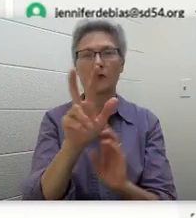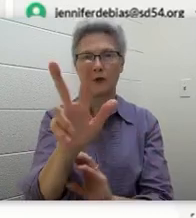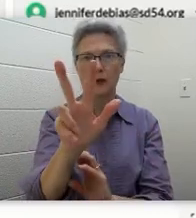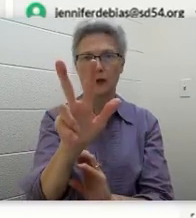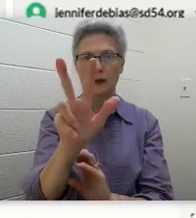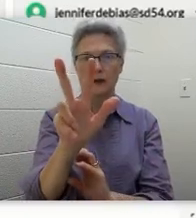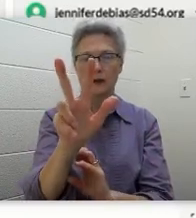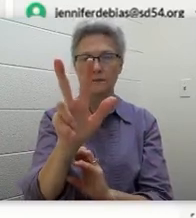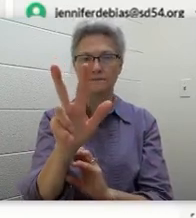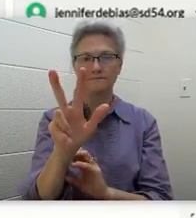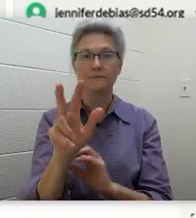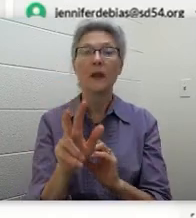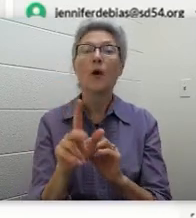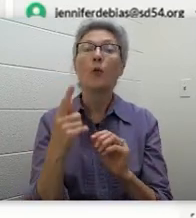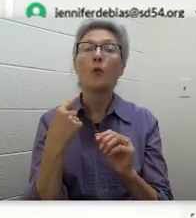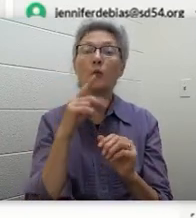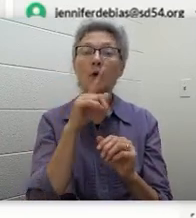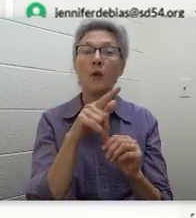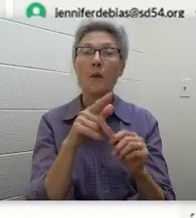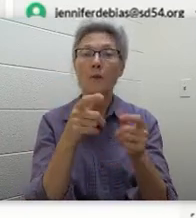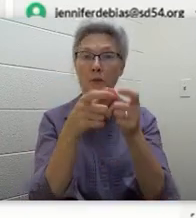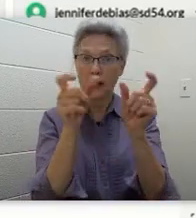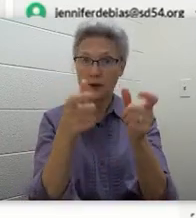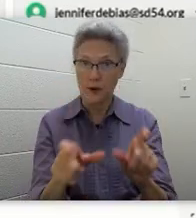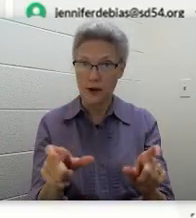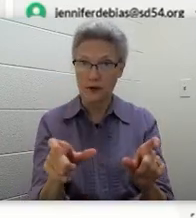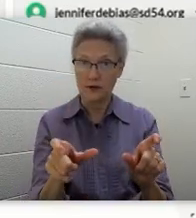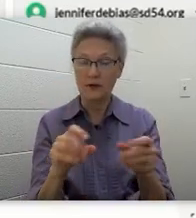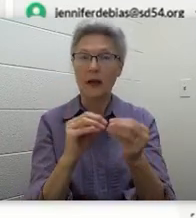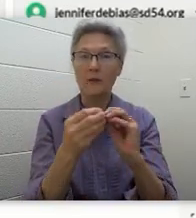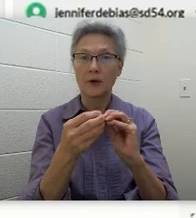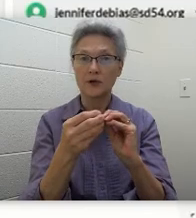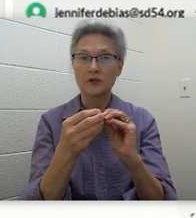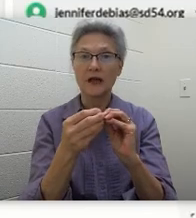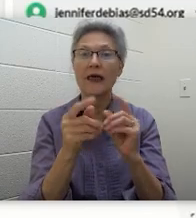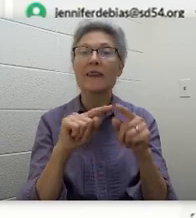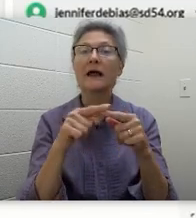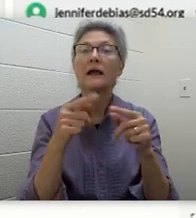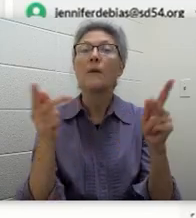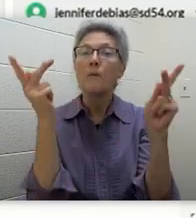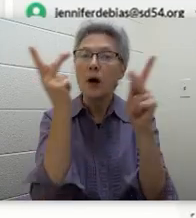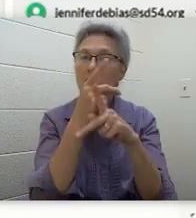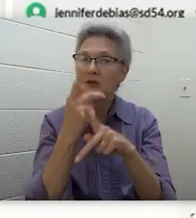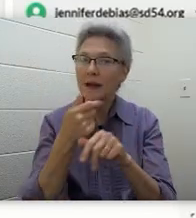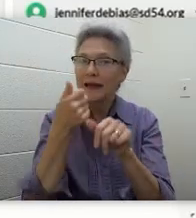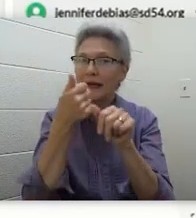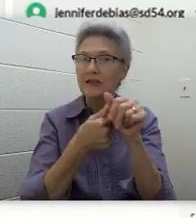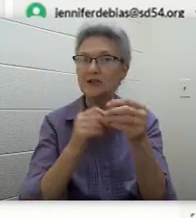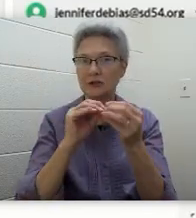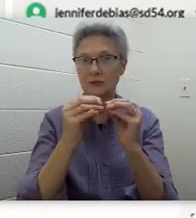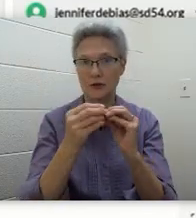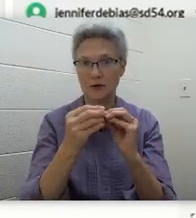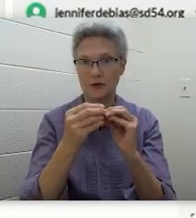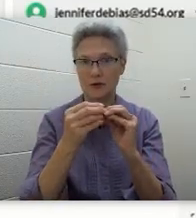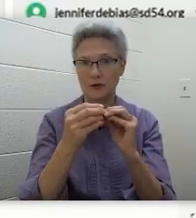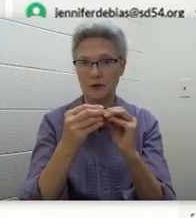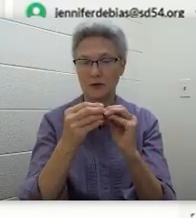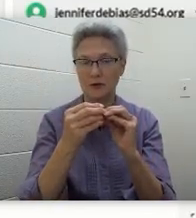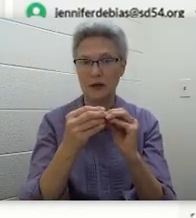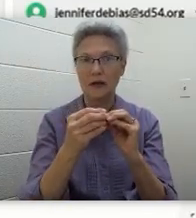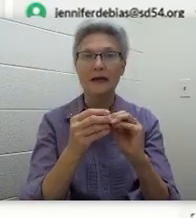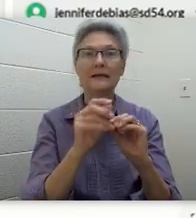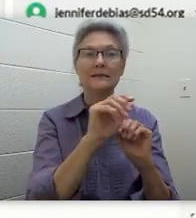So we're going to break apart those factors like we did, and we're going to multiply each of those numbers. So here we're going to multiply